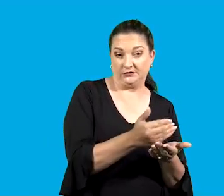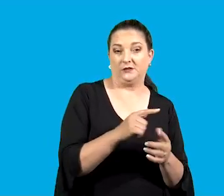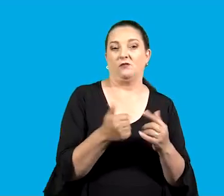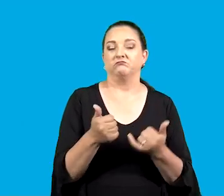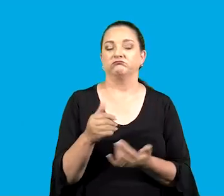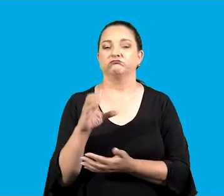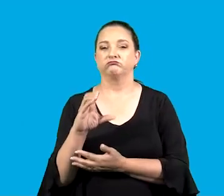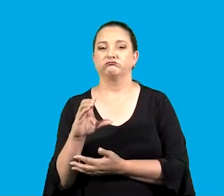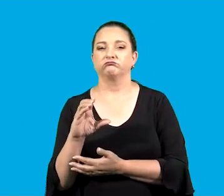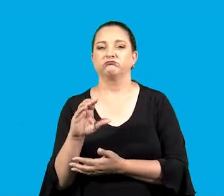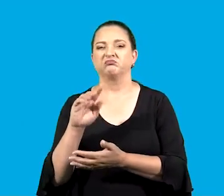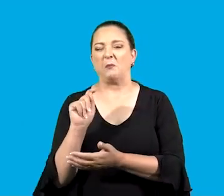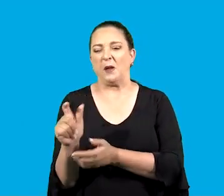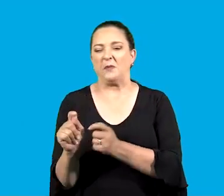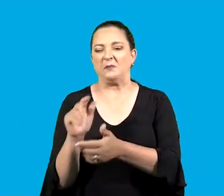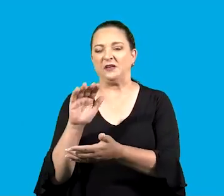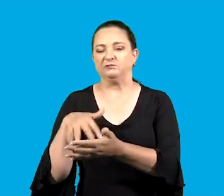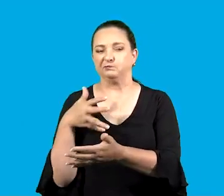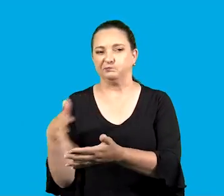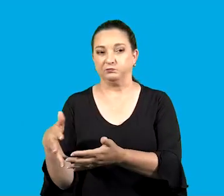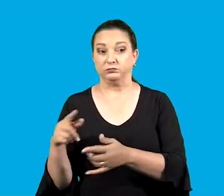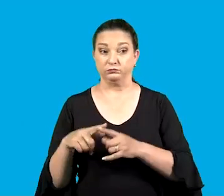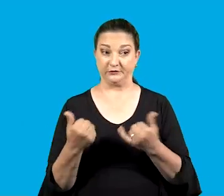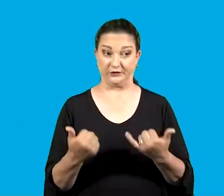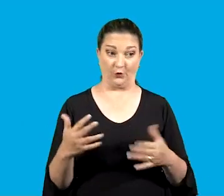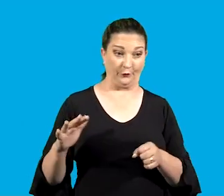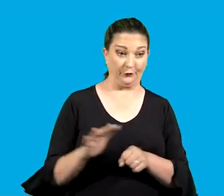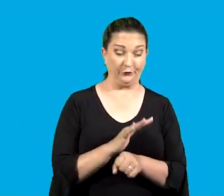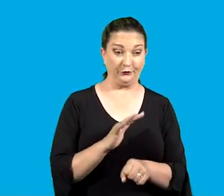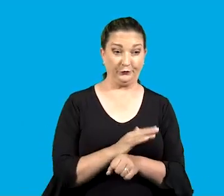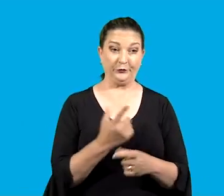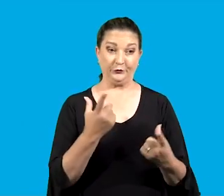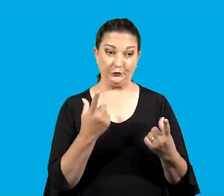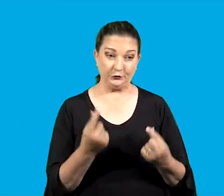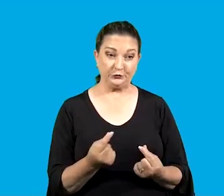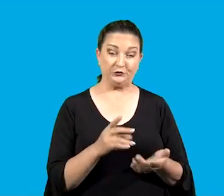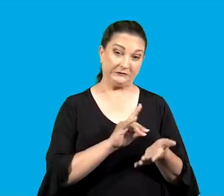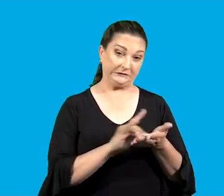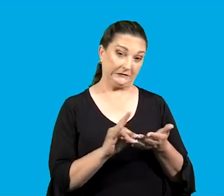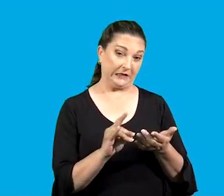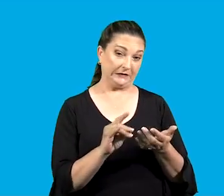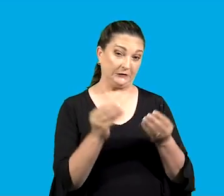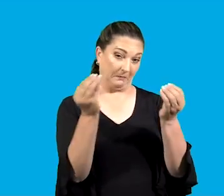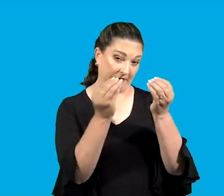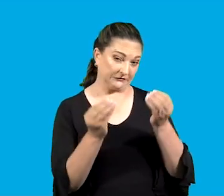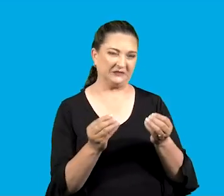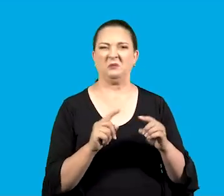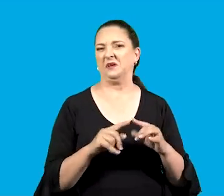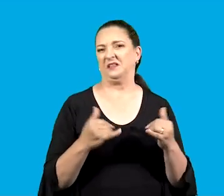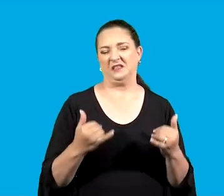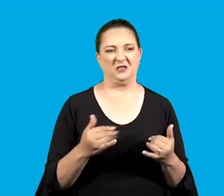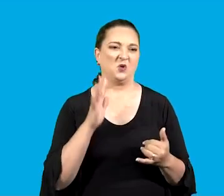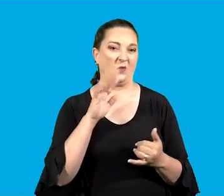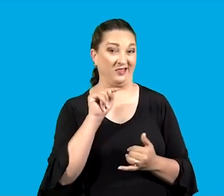not prepare the entire cash budget, but we will calculate certain amounts that may be missing, and then we'll also